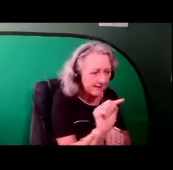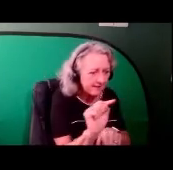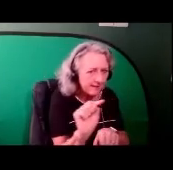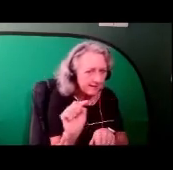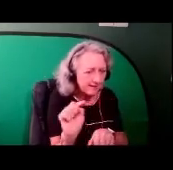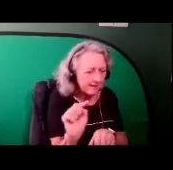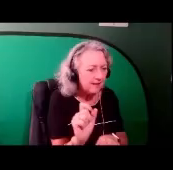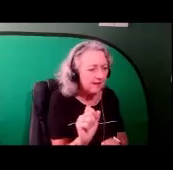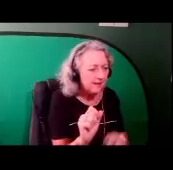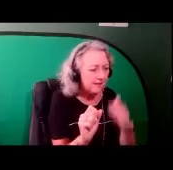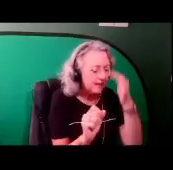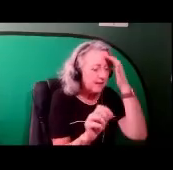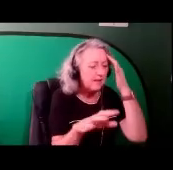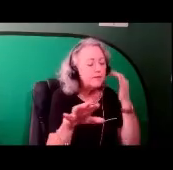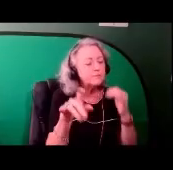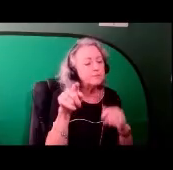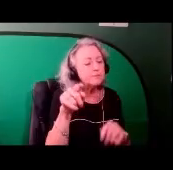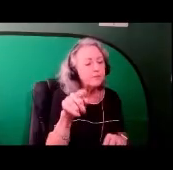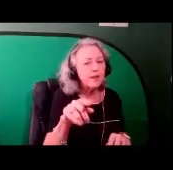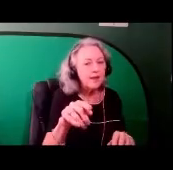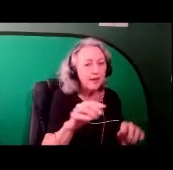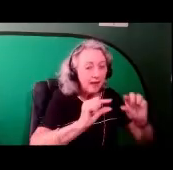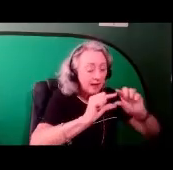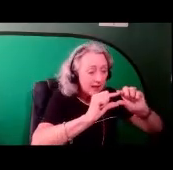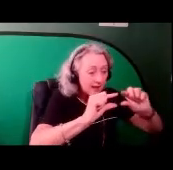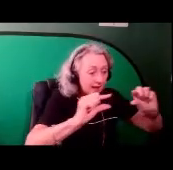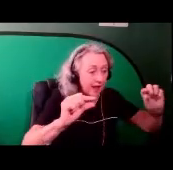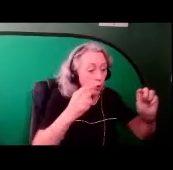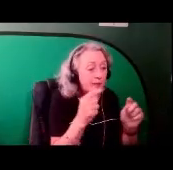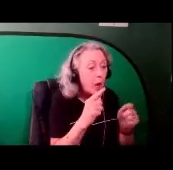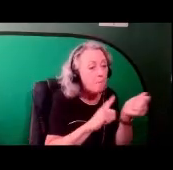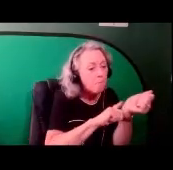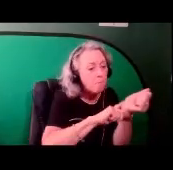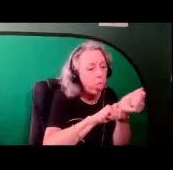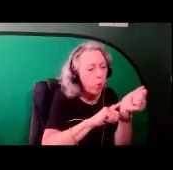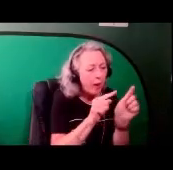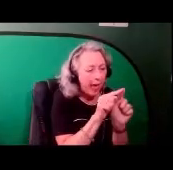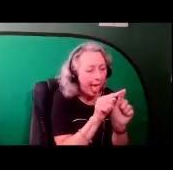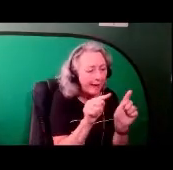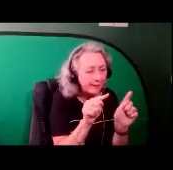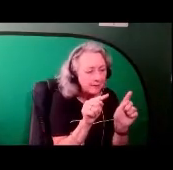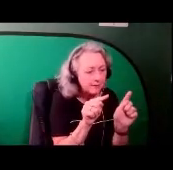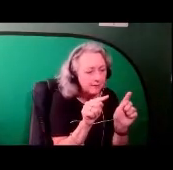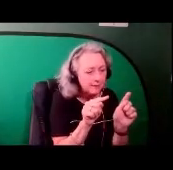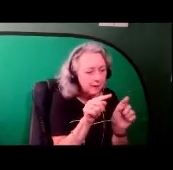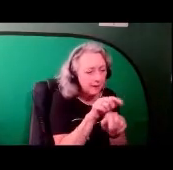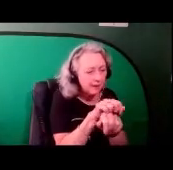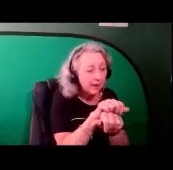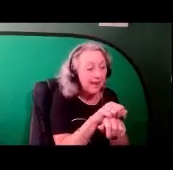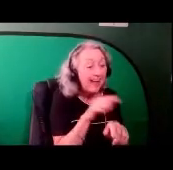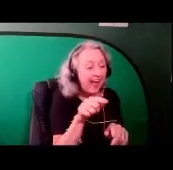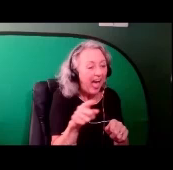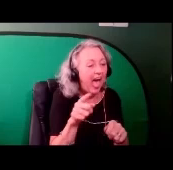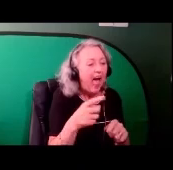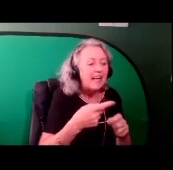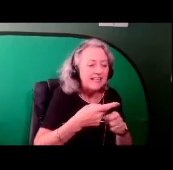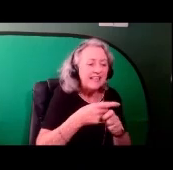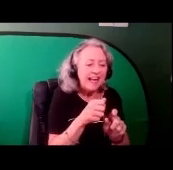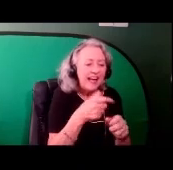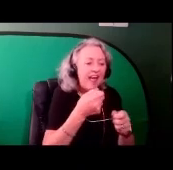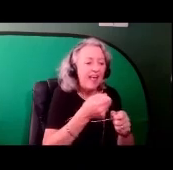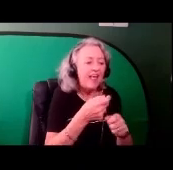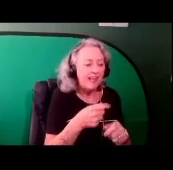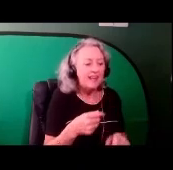go. VoiceOver practice, that will do nicely. So what you should be able to see